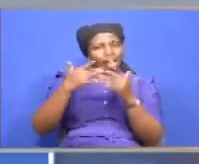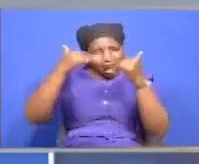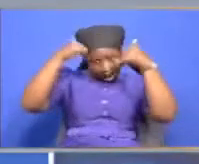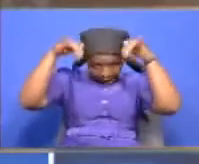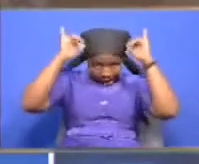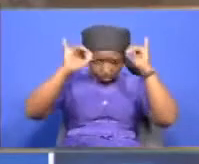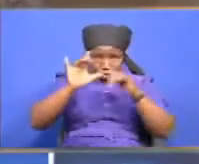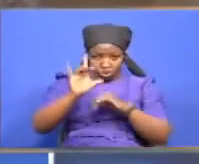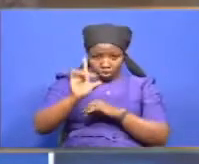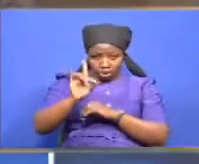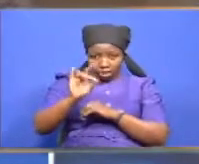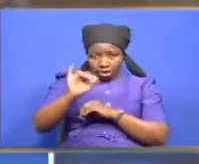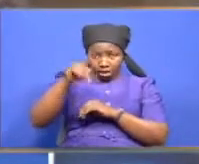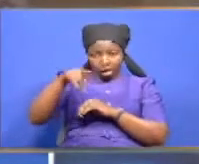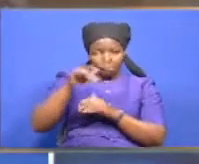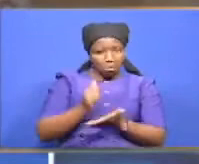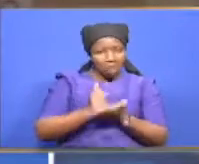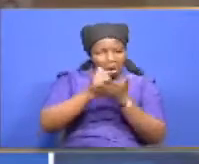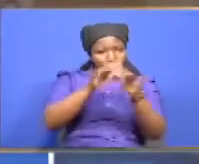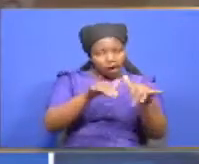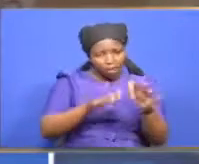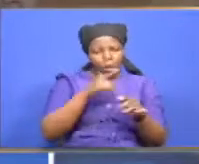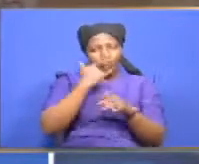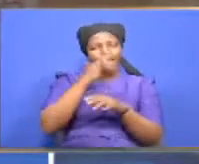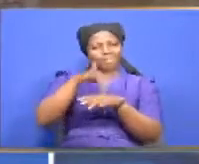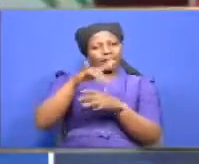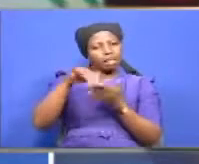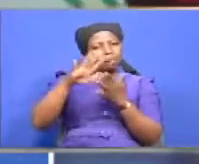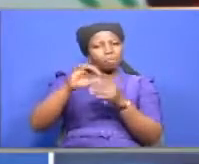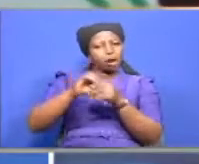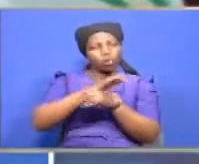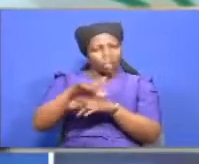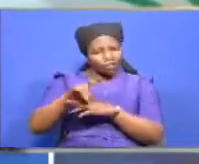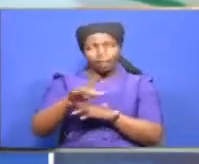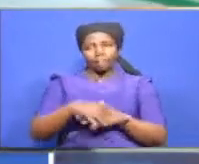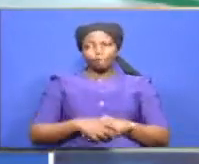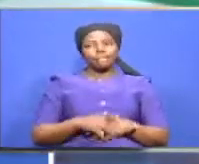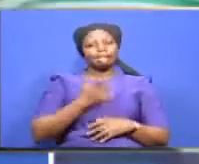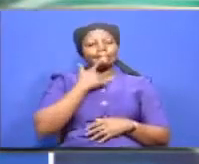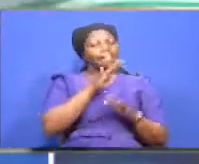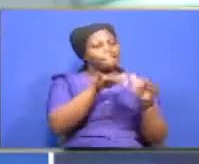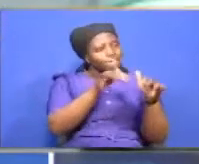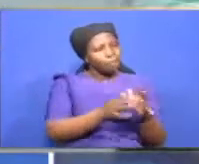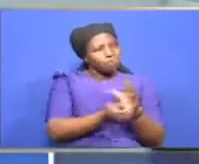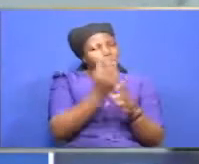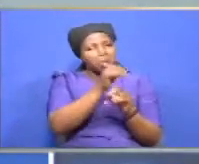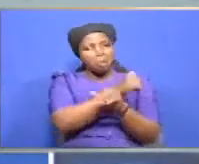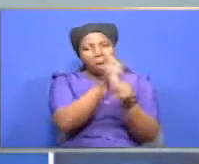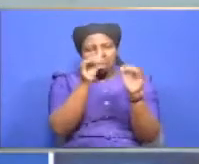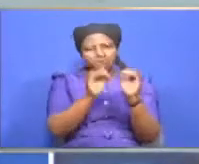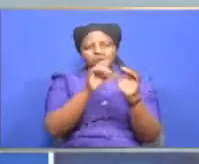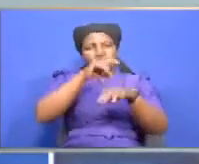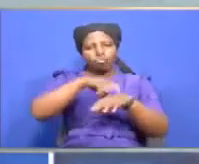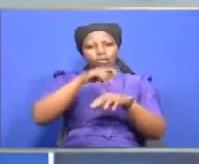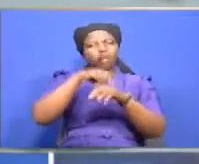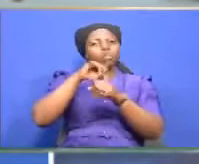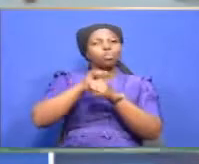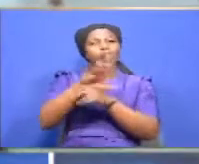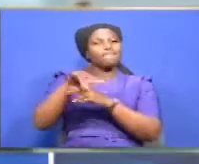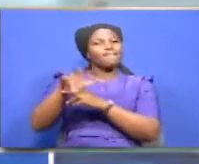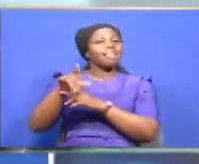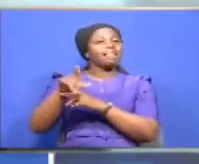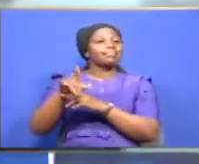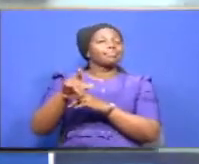la COVID-19. Chepkonye alisema wakulima hawajaweza kuzalisha ipasavyo wakati wa janga la COVID-19, hivyo